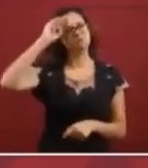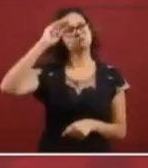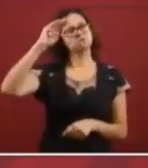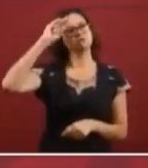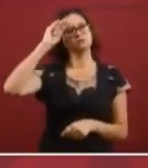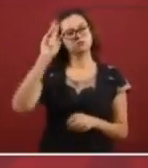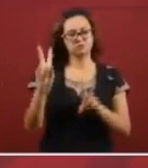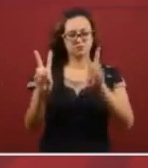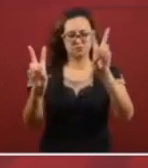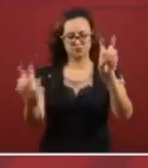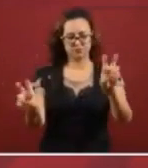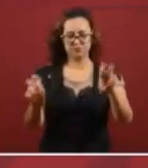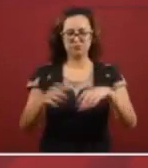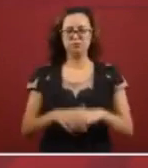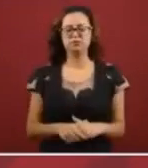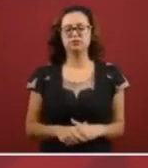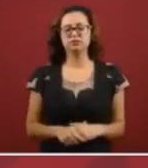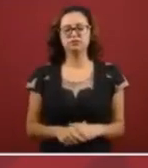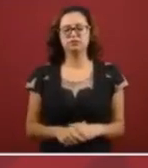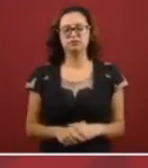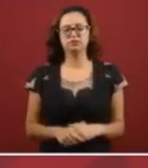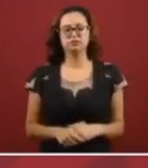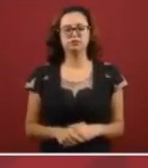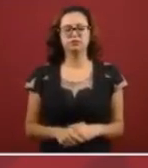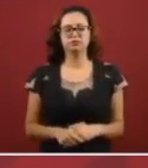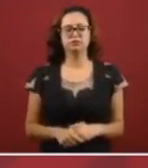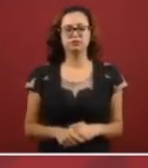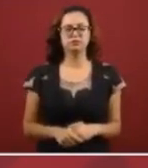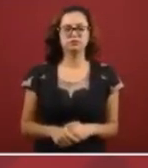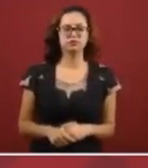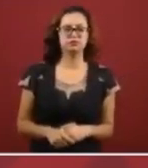So let's analyze this situation.